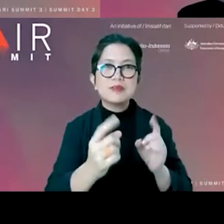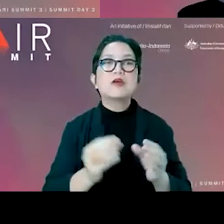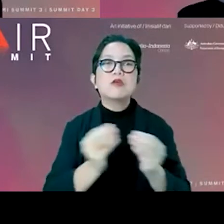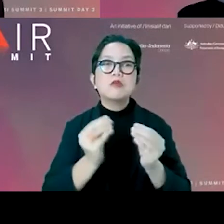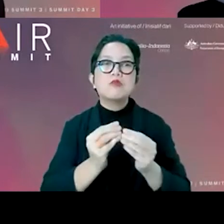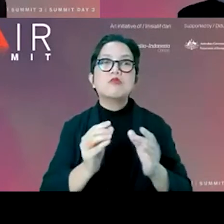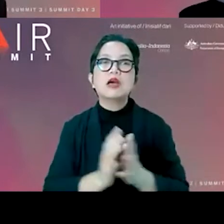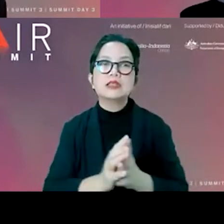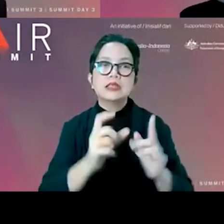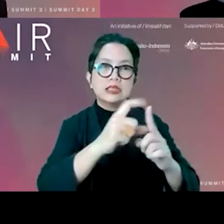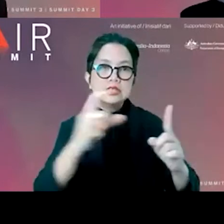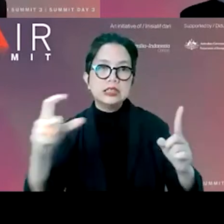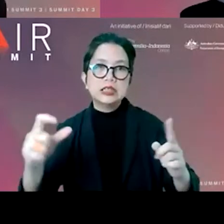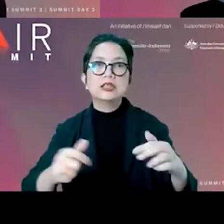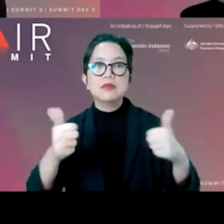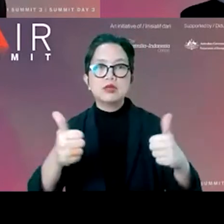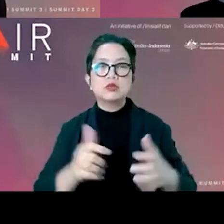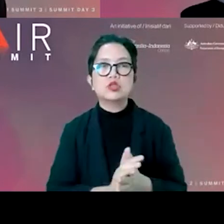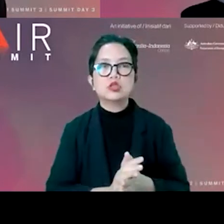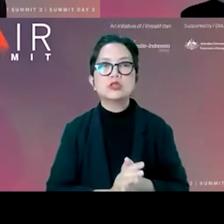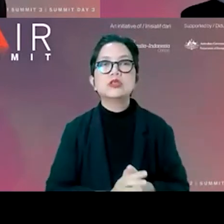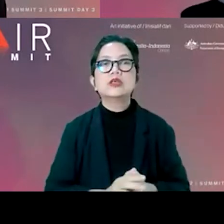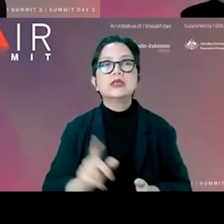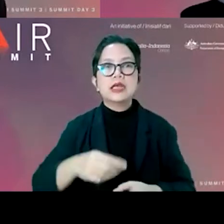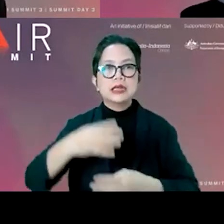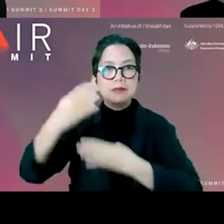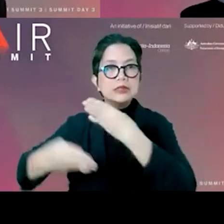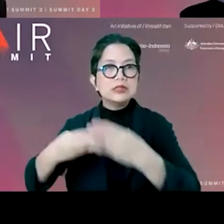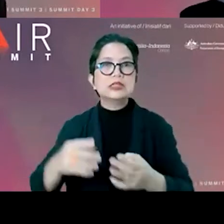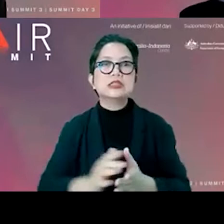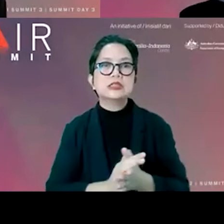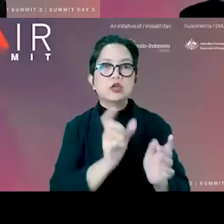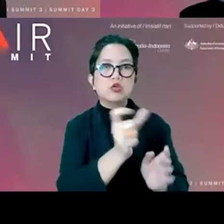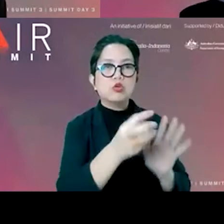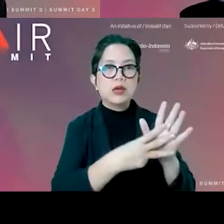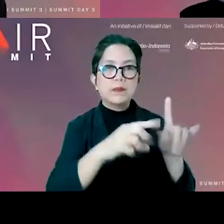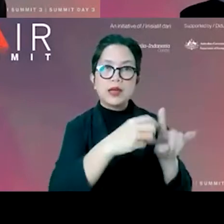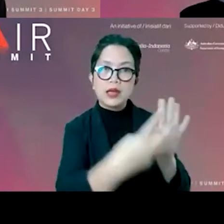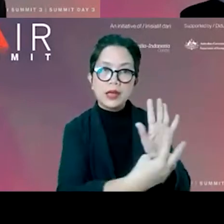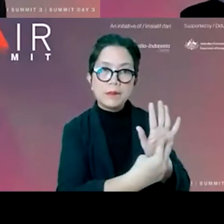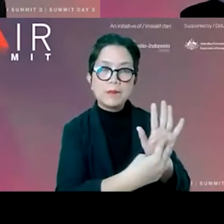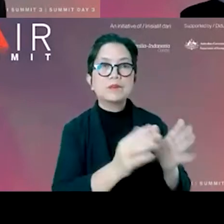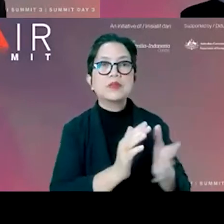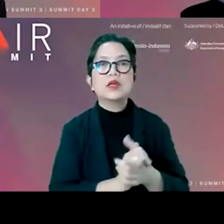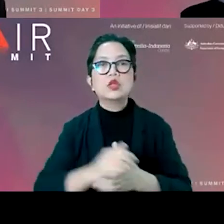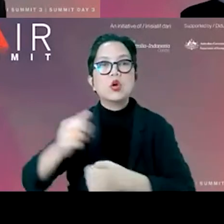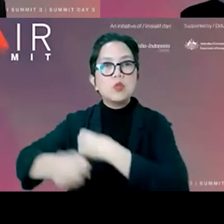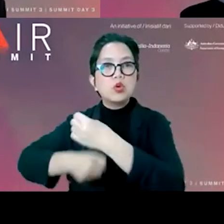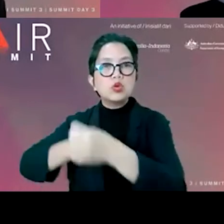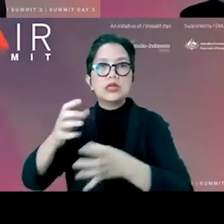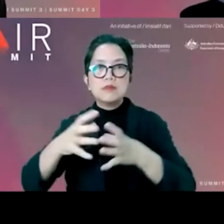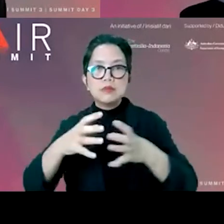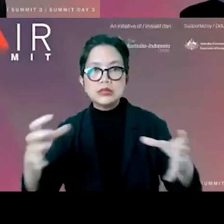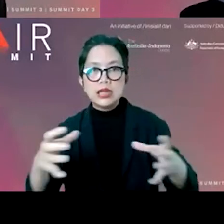of town, there's certainly been, alliance with the government's policy, and we haven't seen